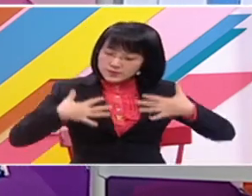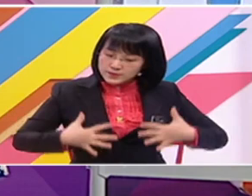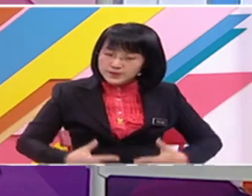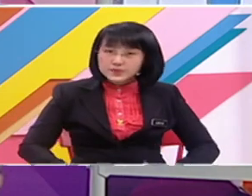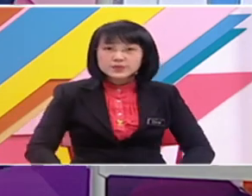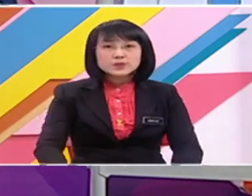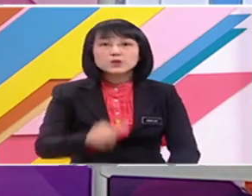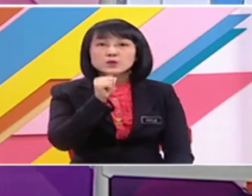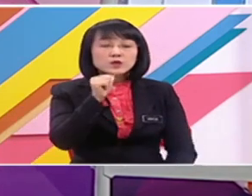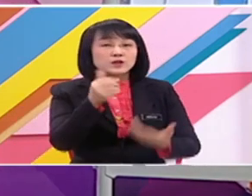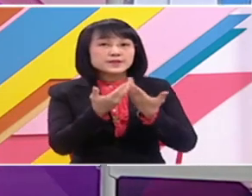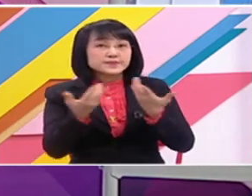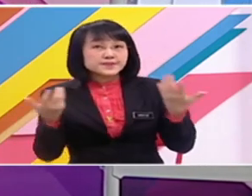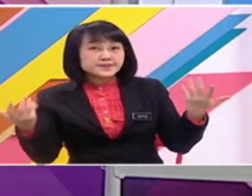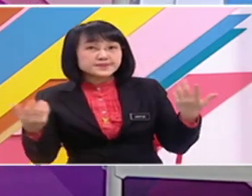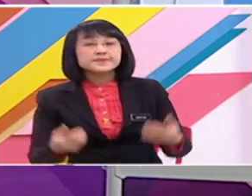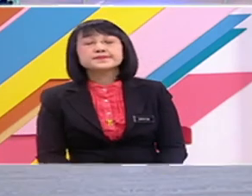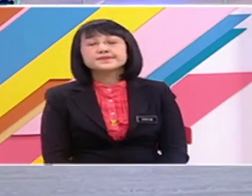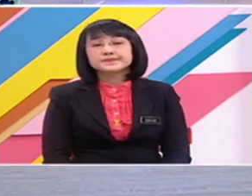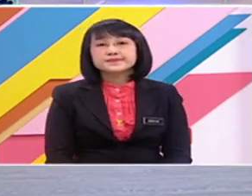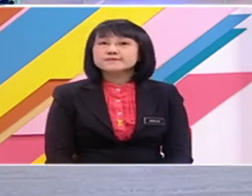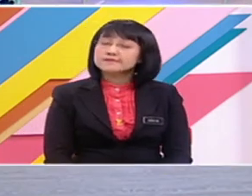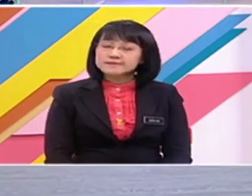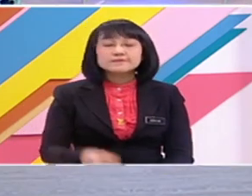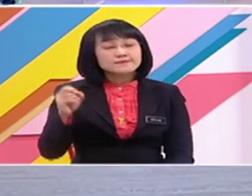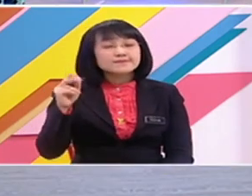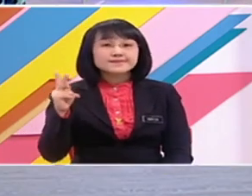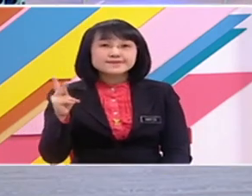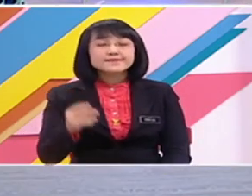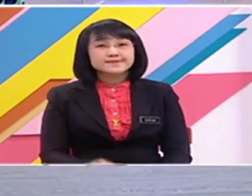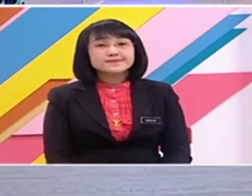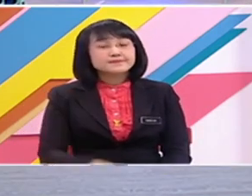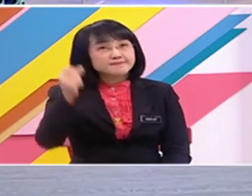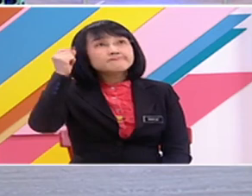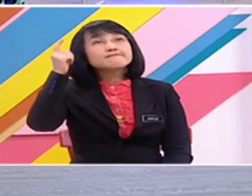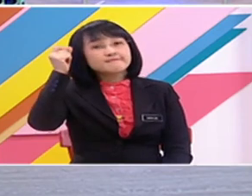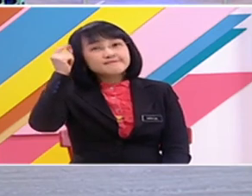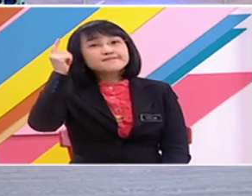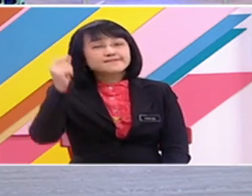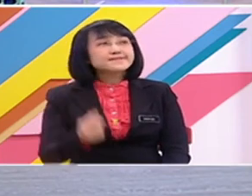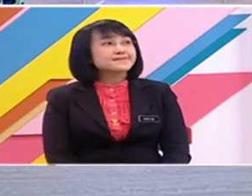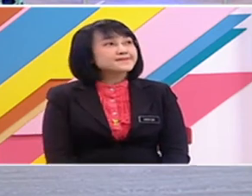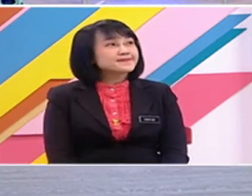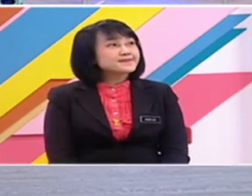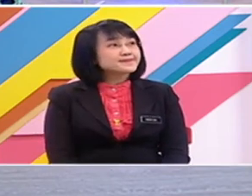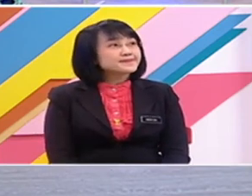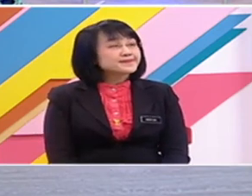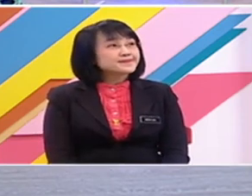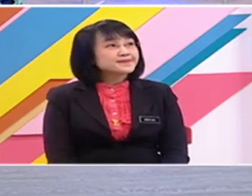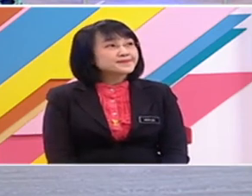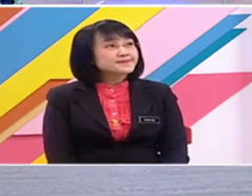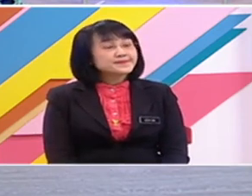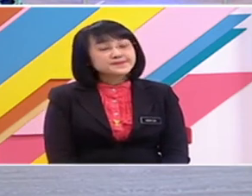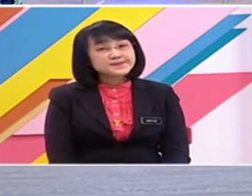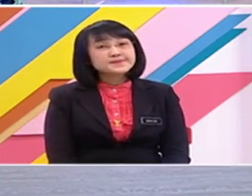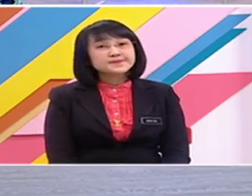one piece, one piece. Okay, teacher. All right, thank you for that. Okay, teacher. Mm-hmm. Since we've gone